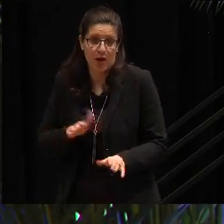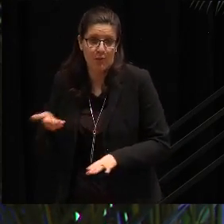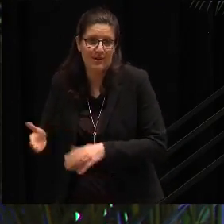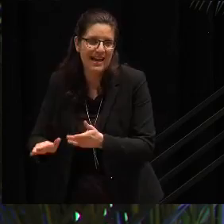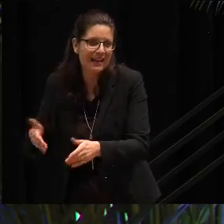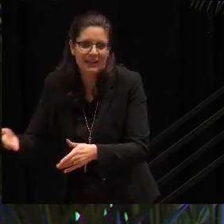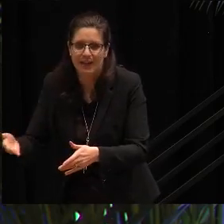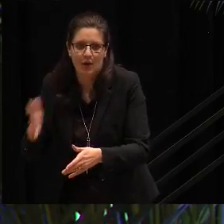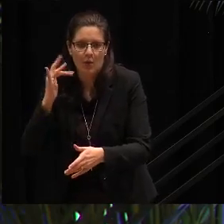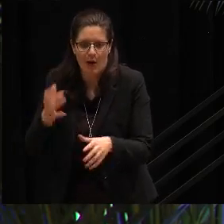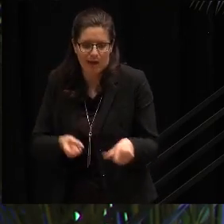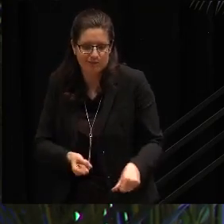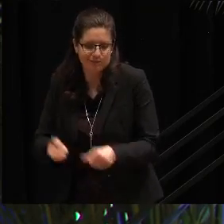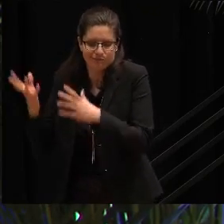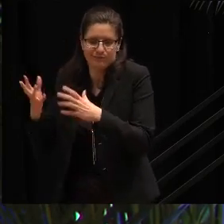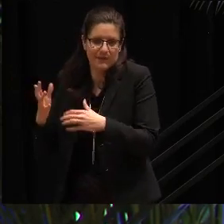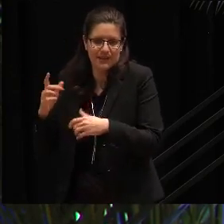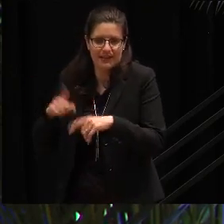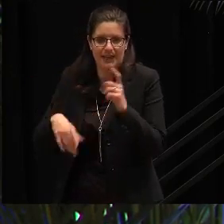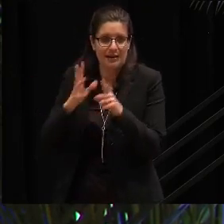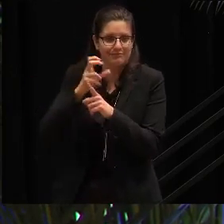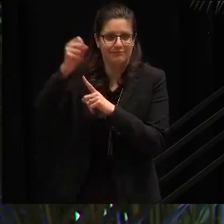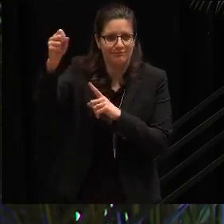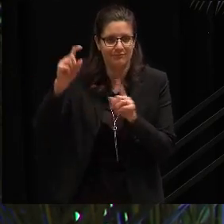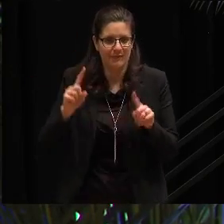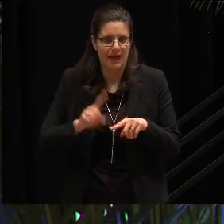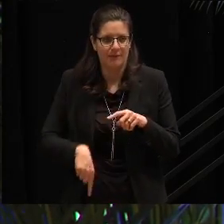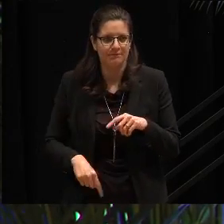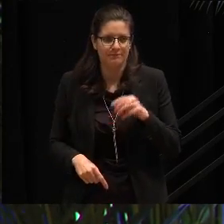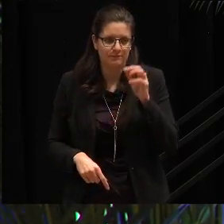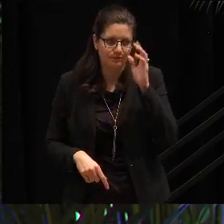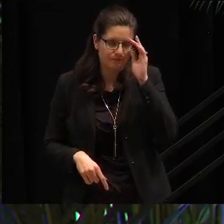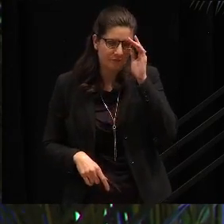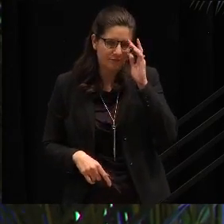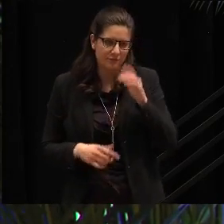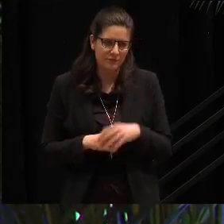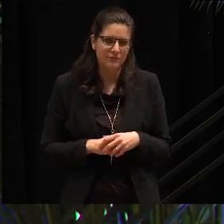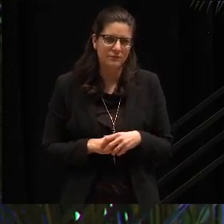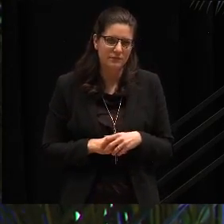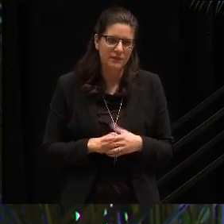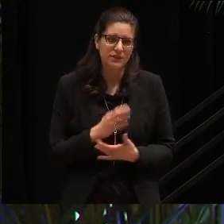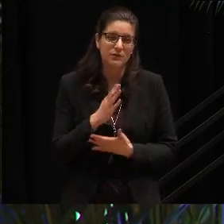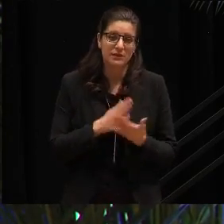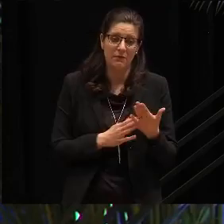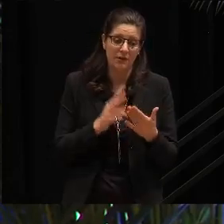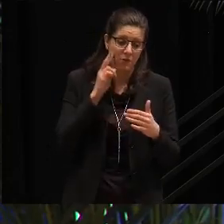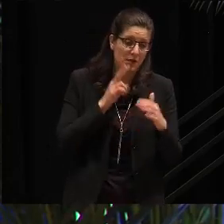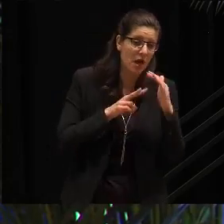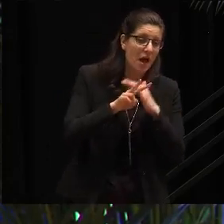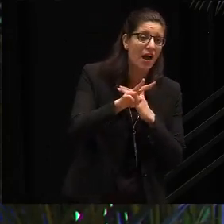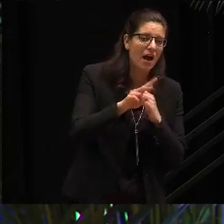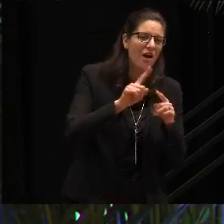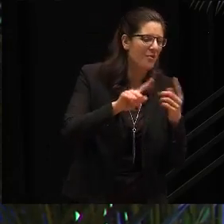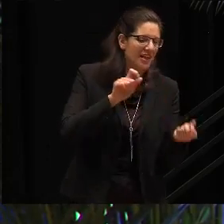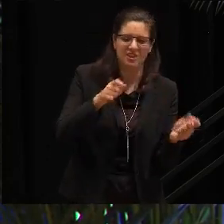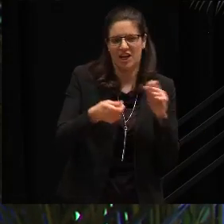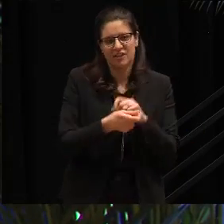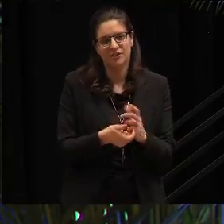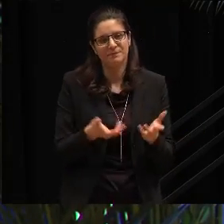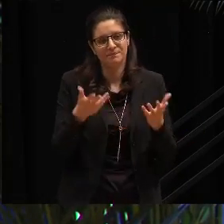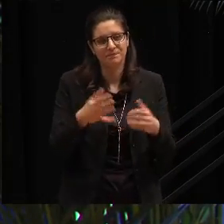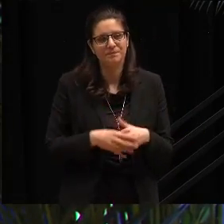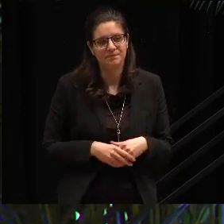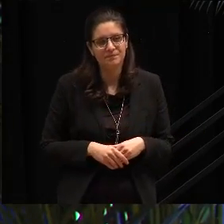because it's been scrapped before it had life. So there's a degree to which some of this was prospective, and those things have changed.